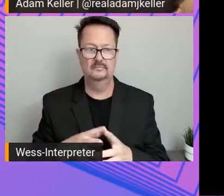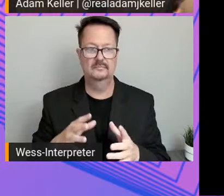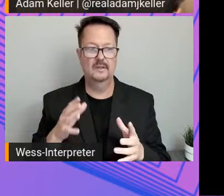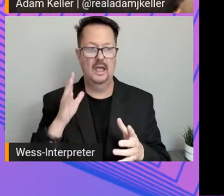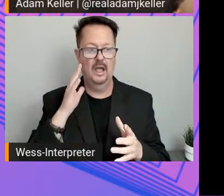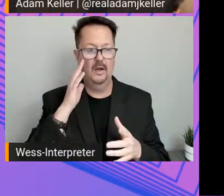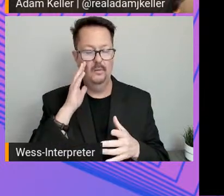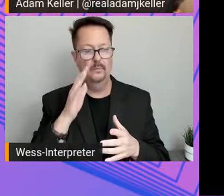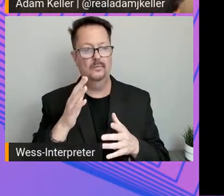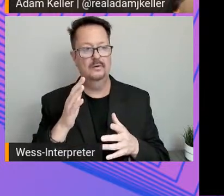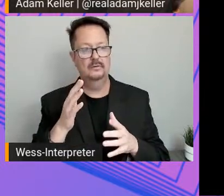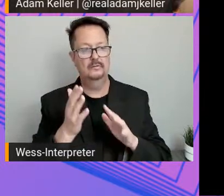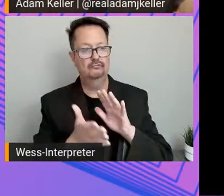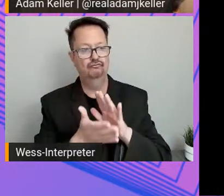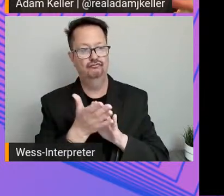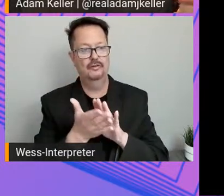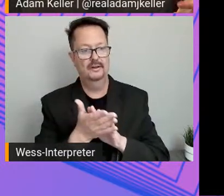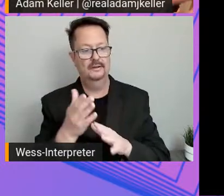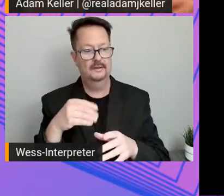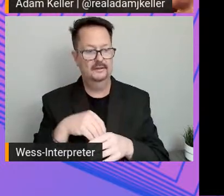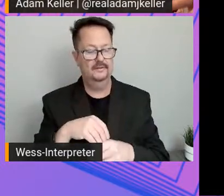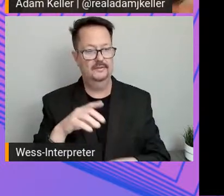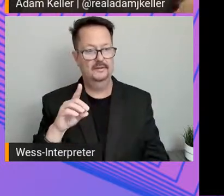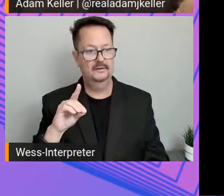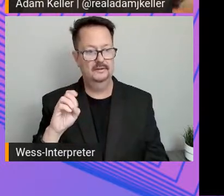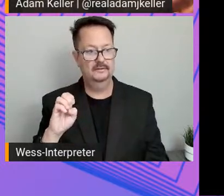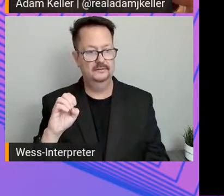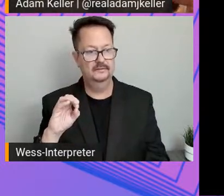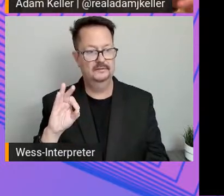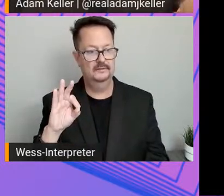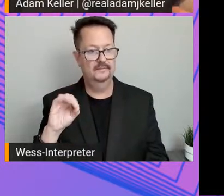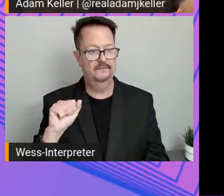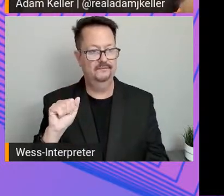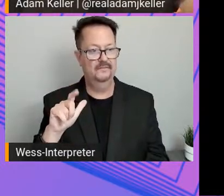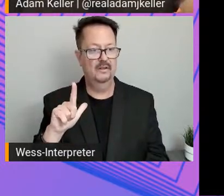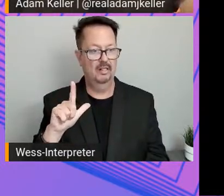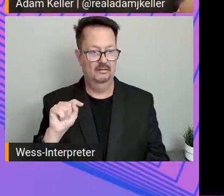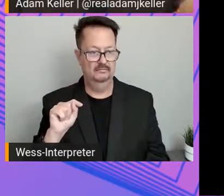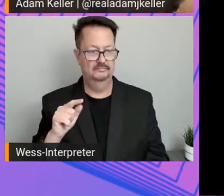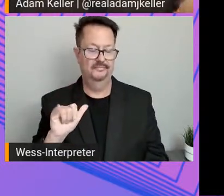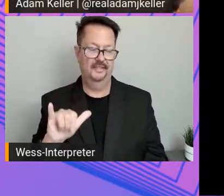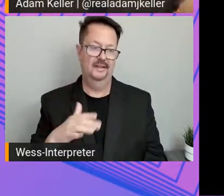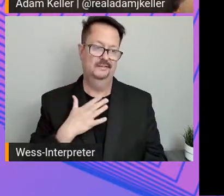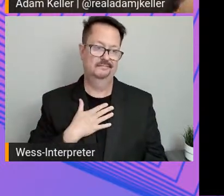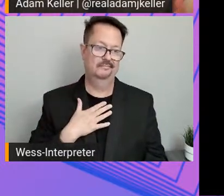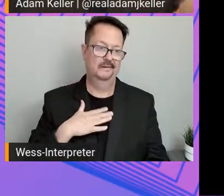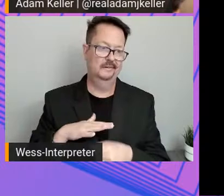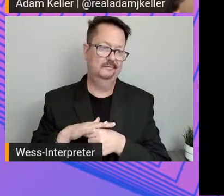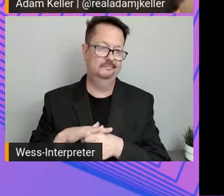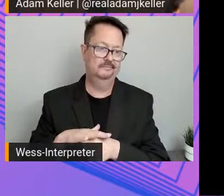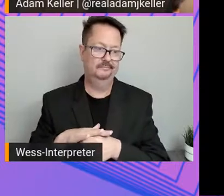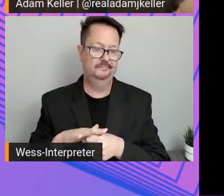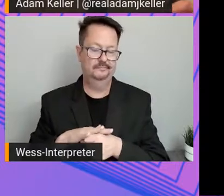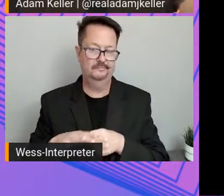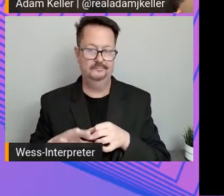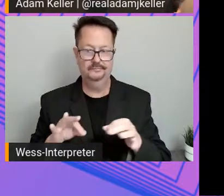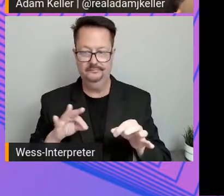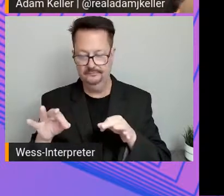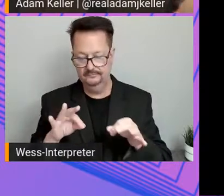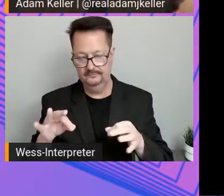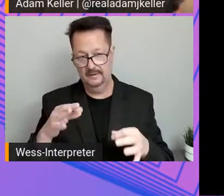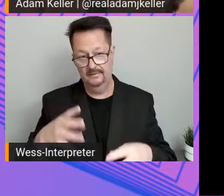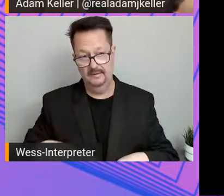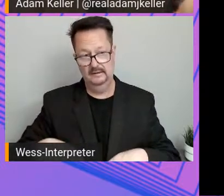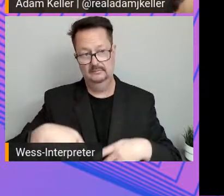context, and that default context is going to be my local Docker desktop. So if I run Docker Compose up